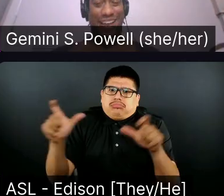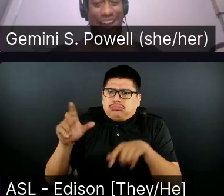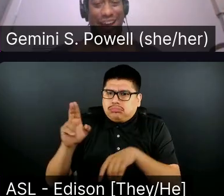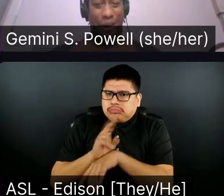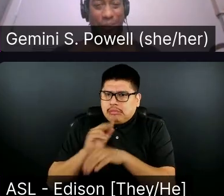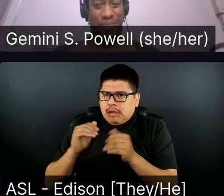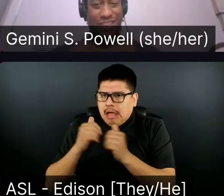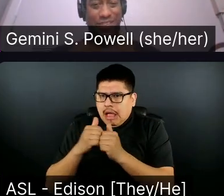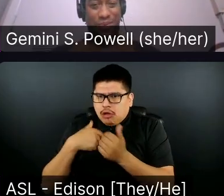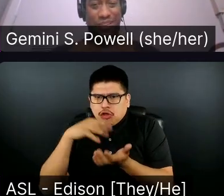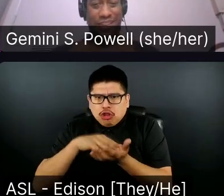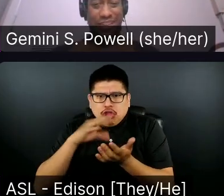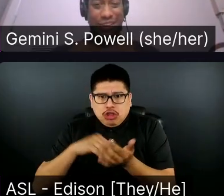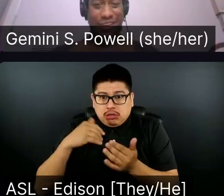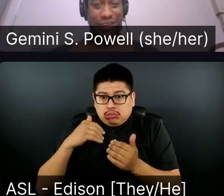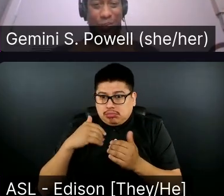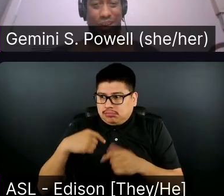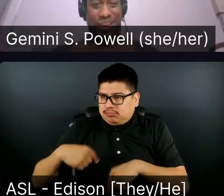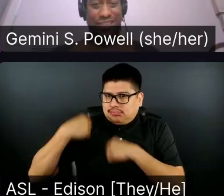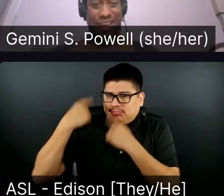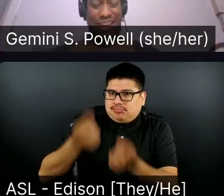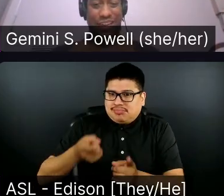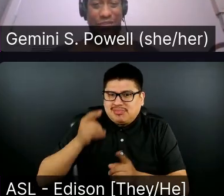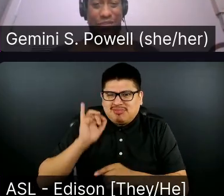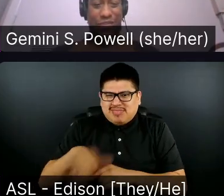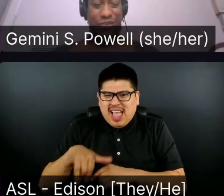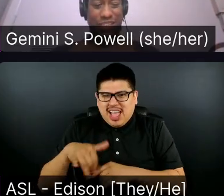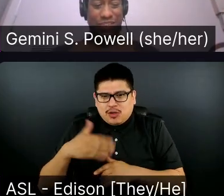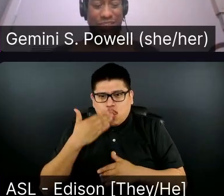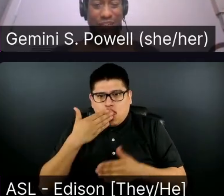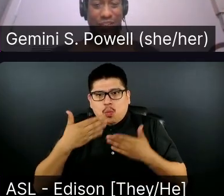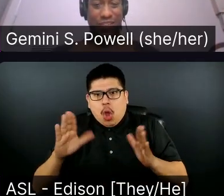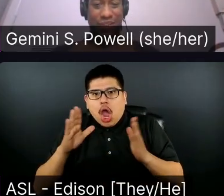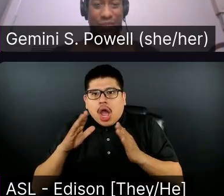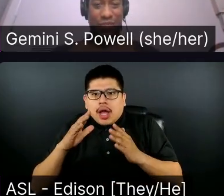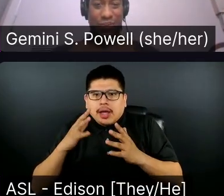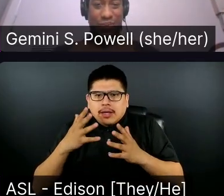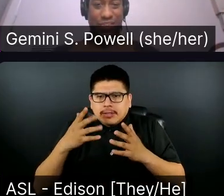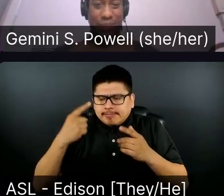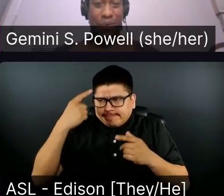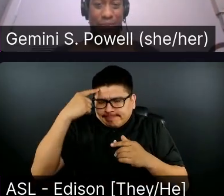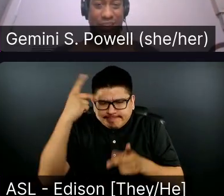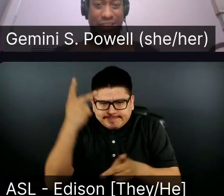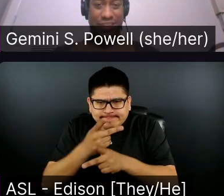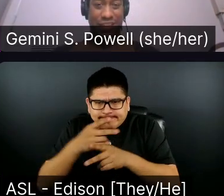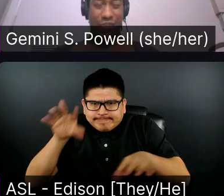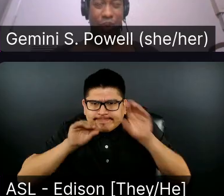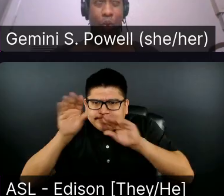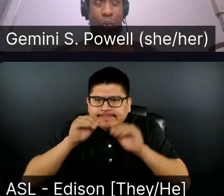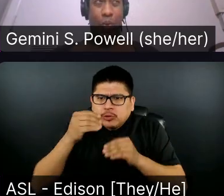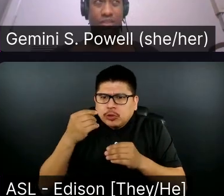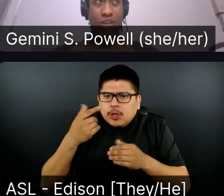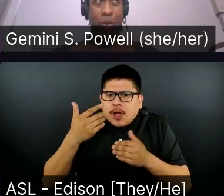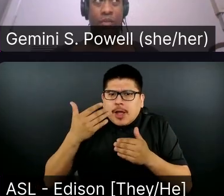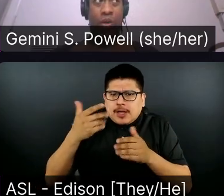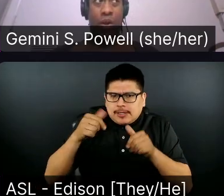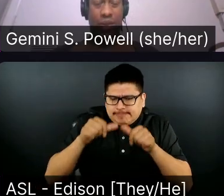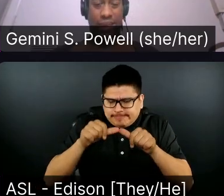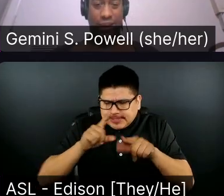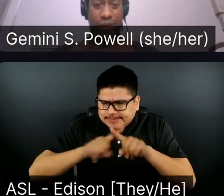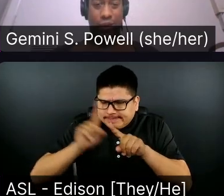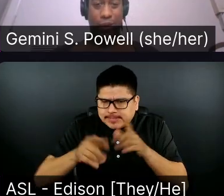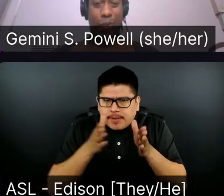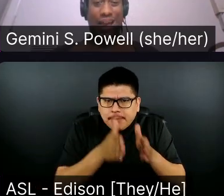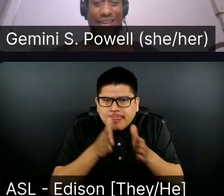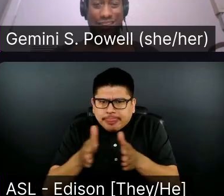years. It's a really good way to kind of refresh yourself on some of those deeper methods of what is going